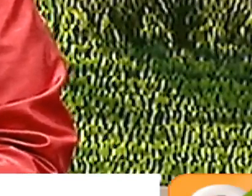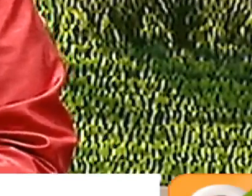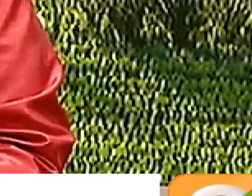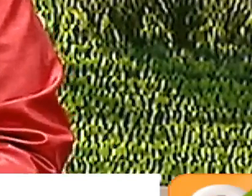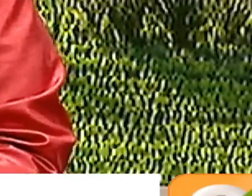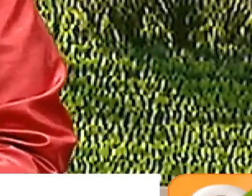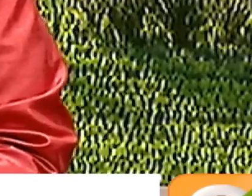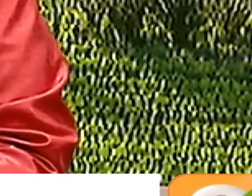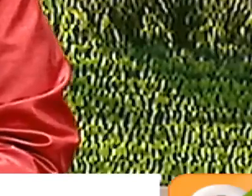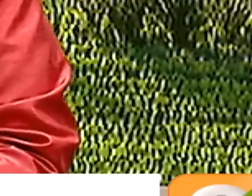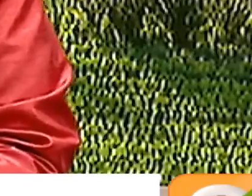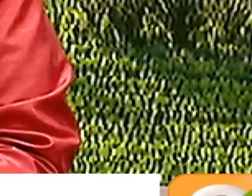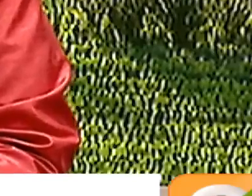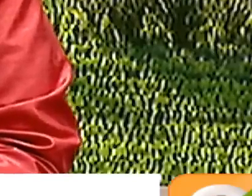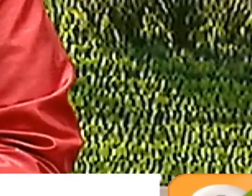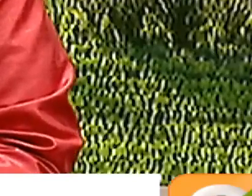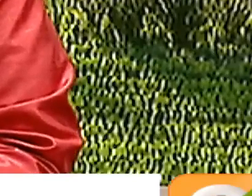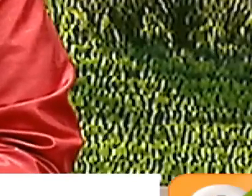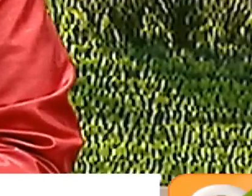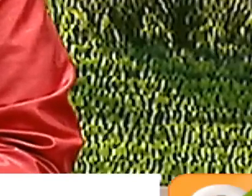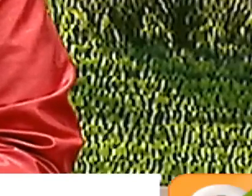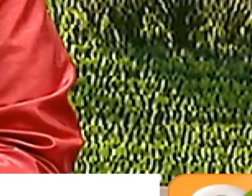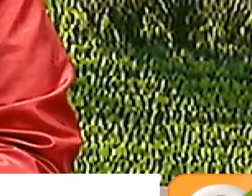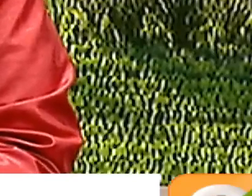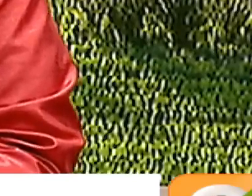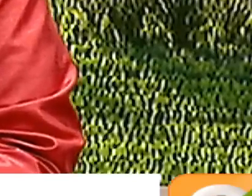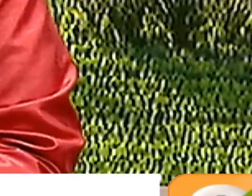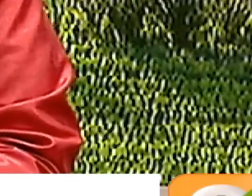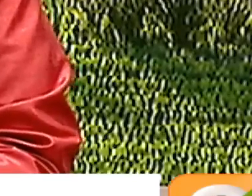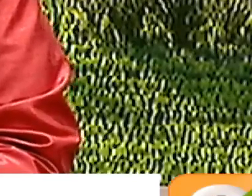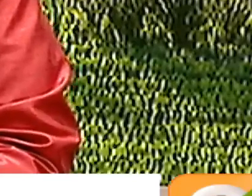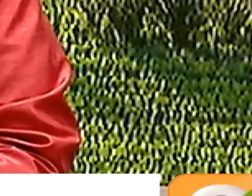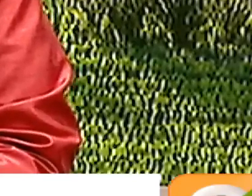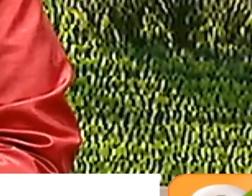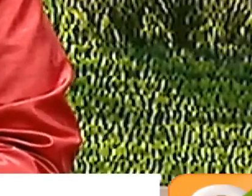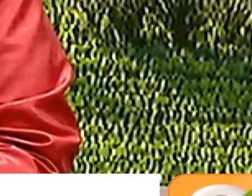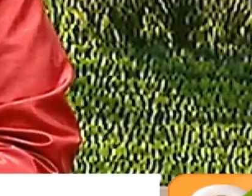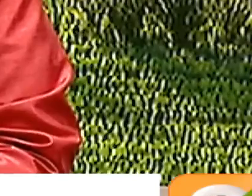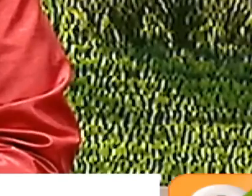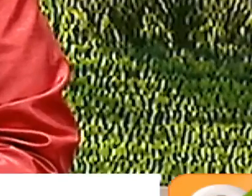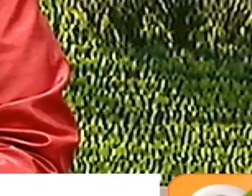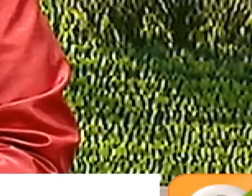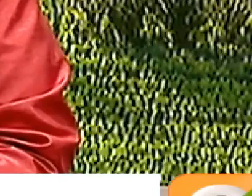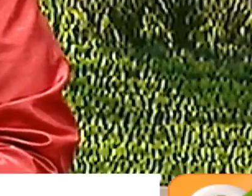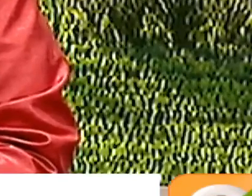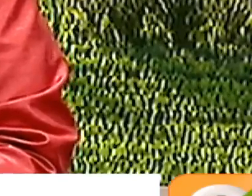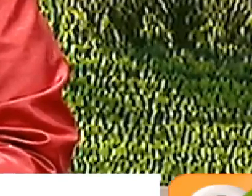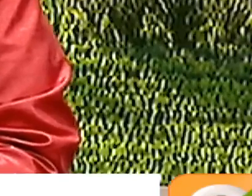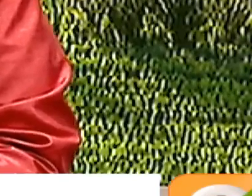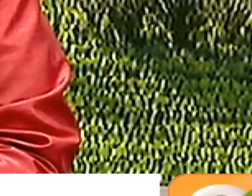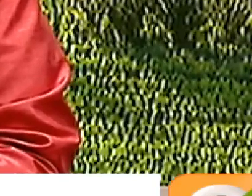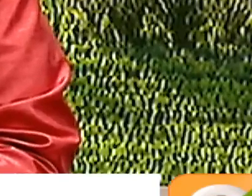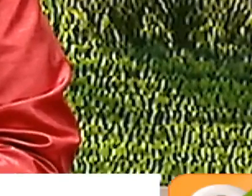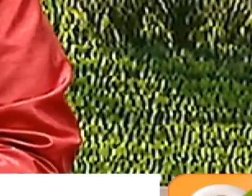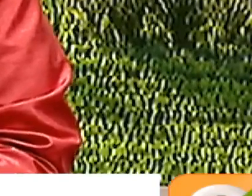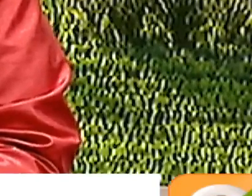to do things on the platform, and they are on our YouTube platform, because we recognize that our stakeholders are new to the platform and some of